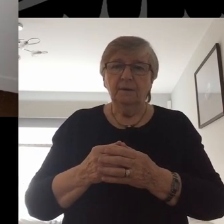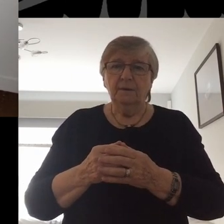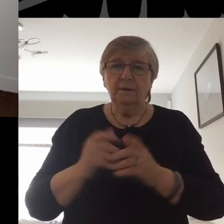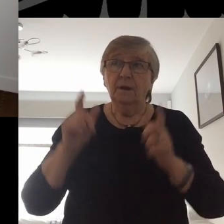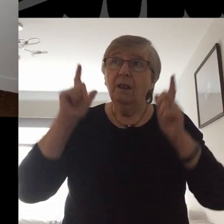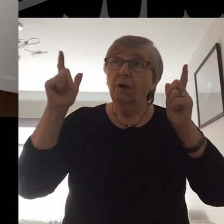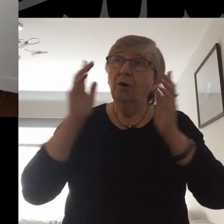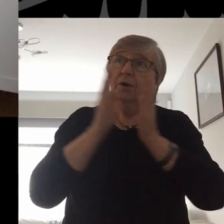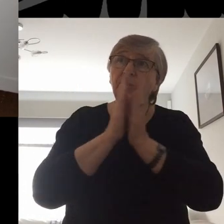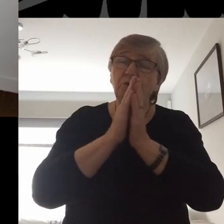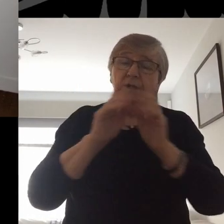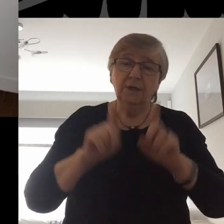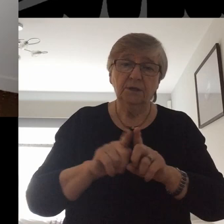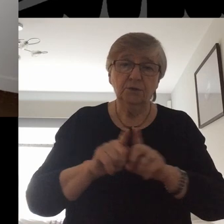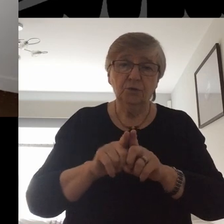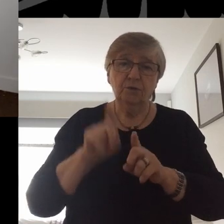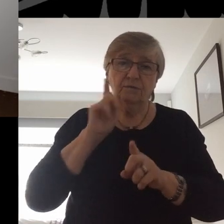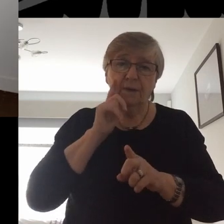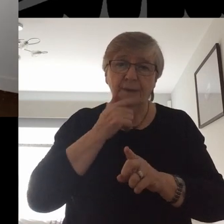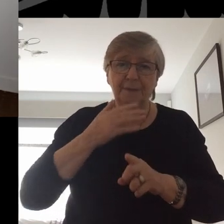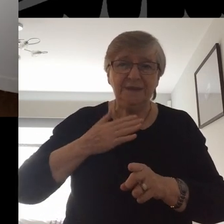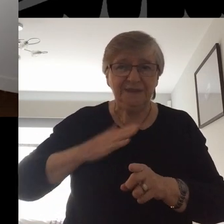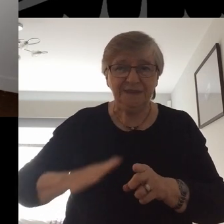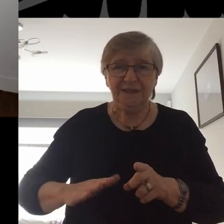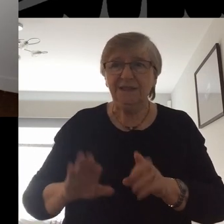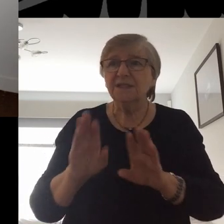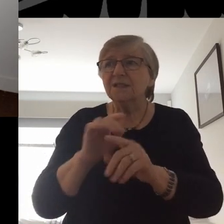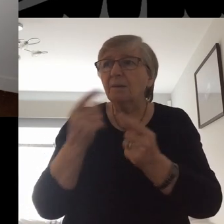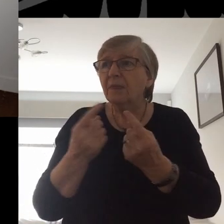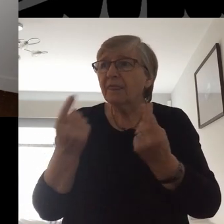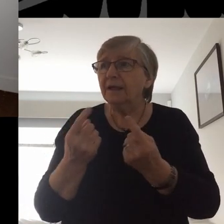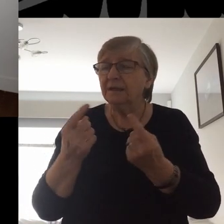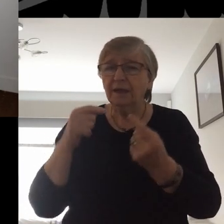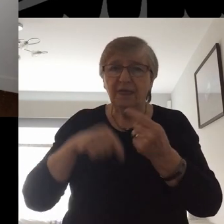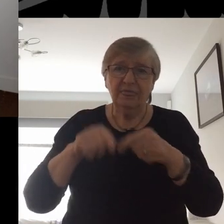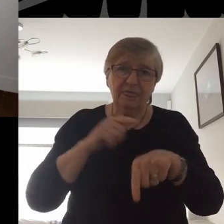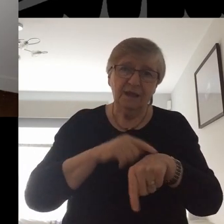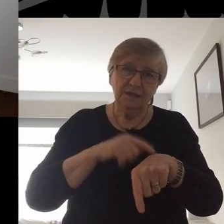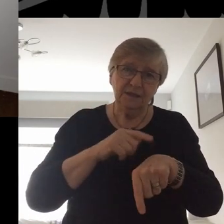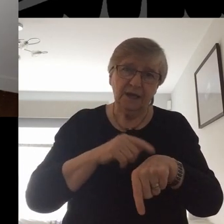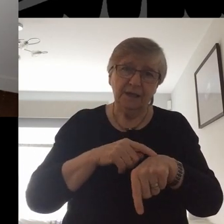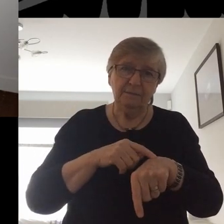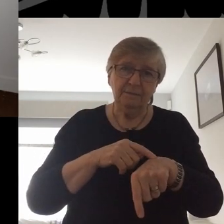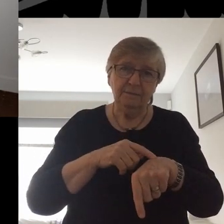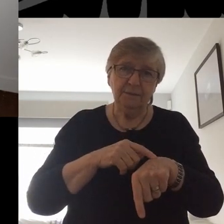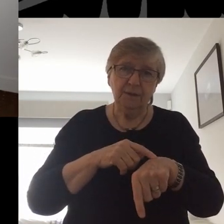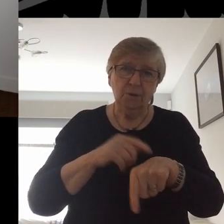Lord, I pray too for those who need something in these times to put their faith in.